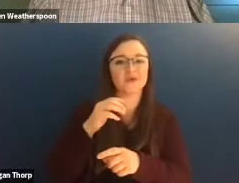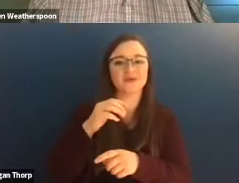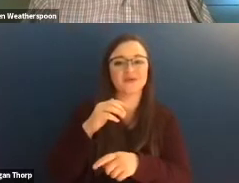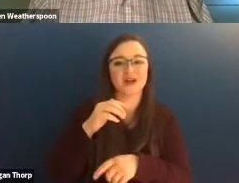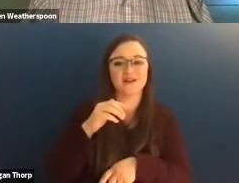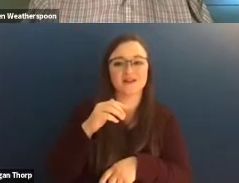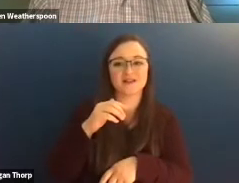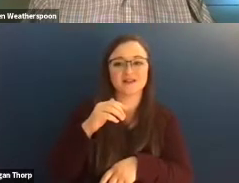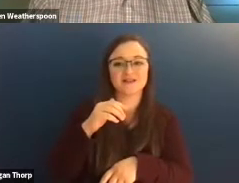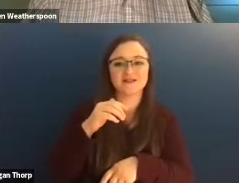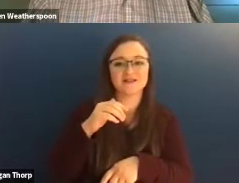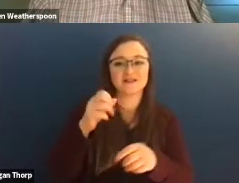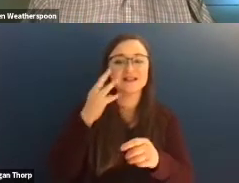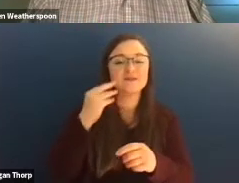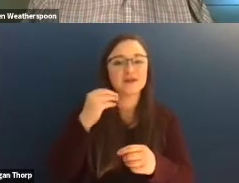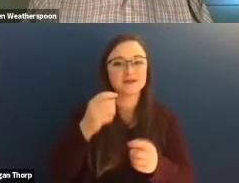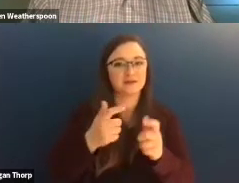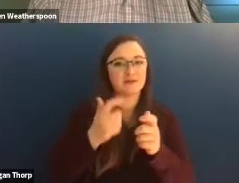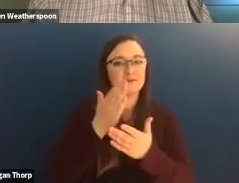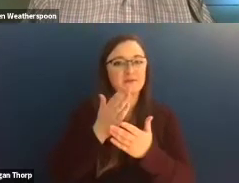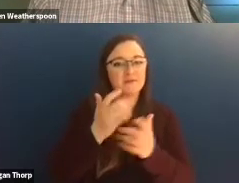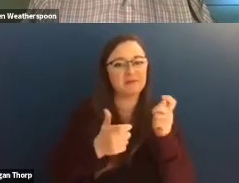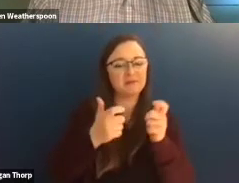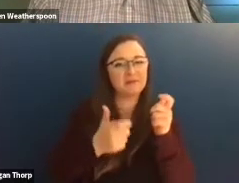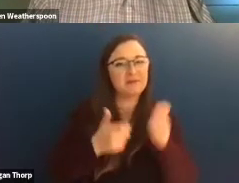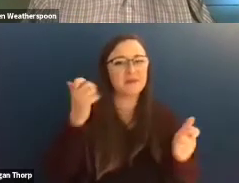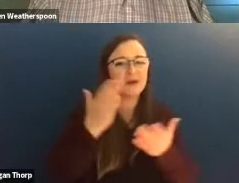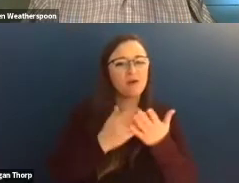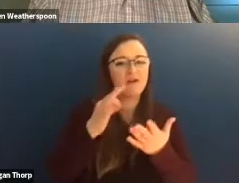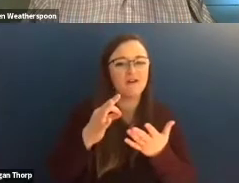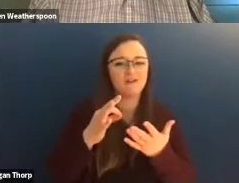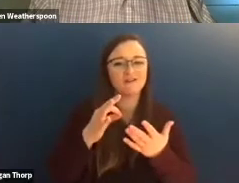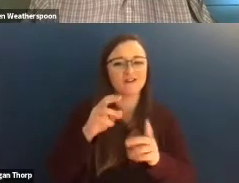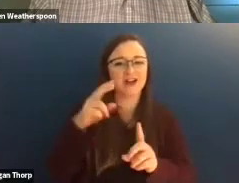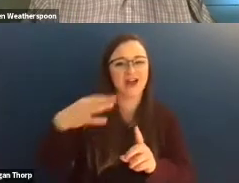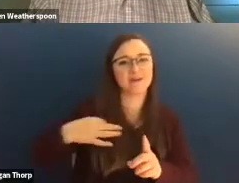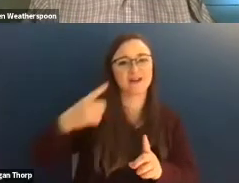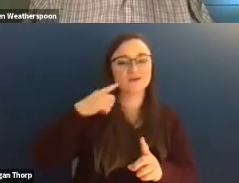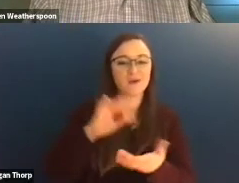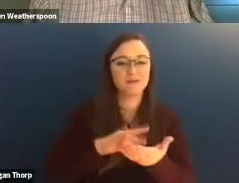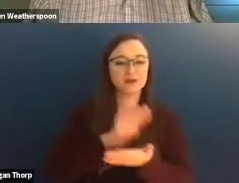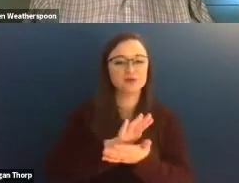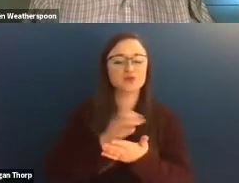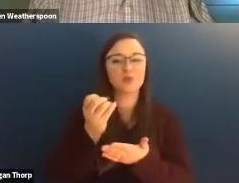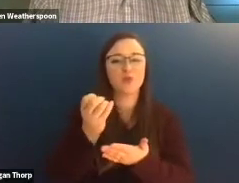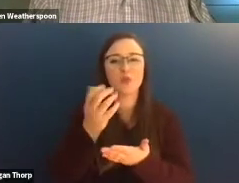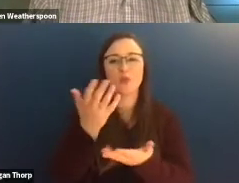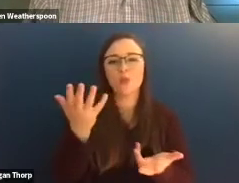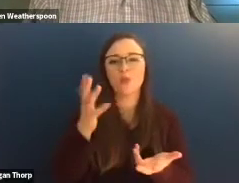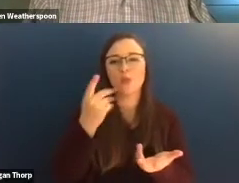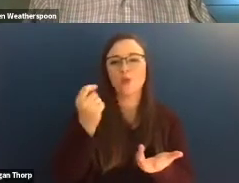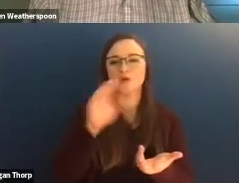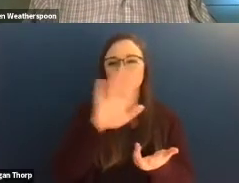finding these opportunities, but there are other opportunities out there. So what is your perspective about that for